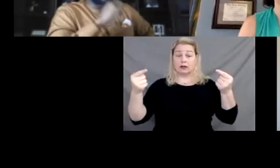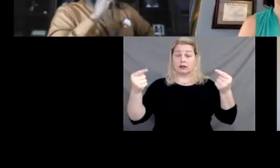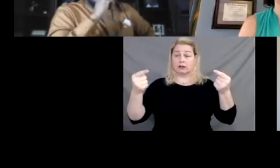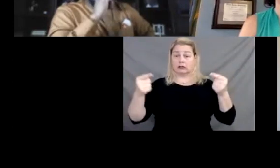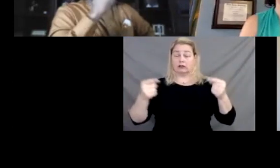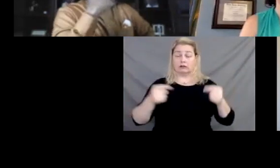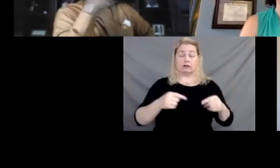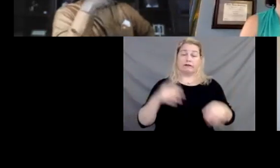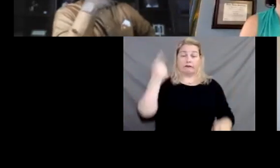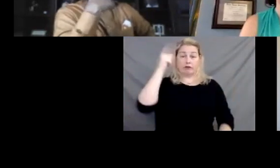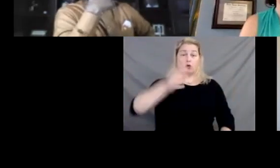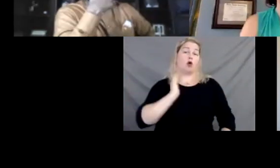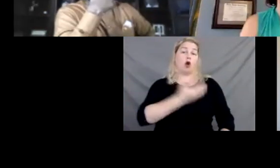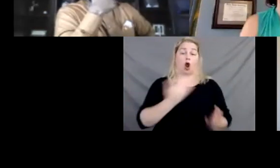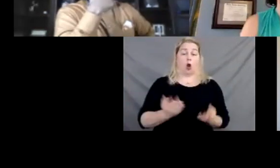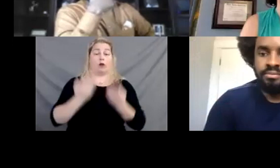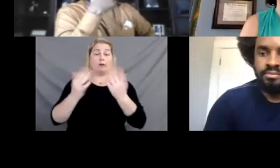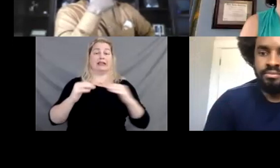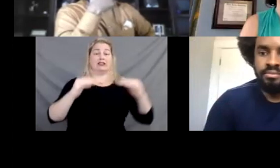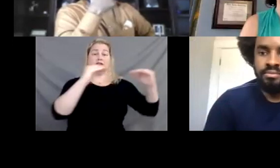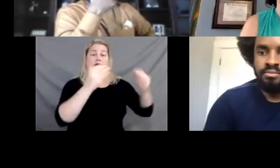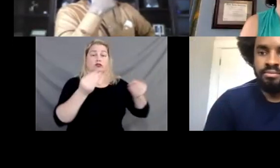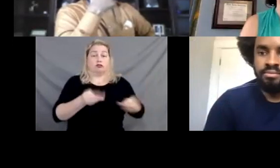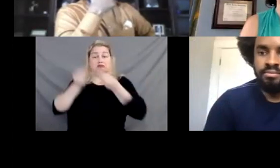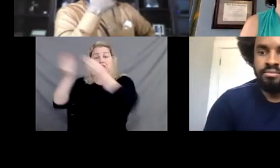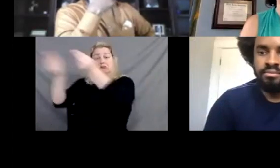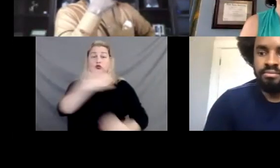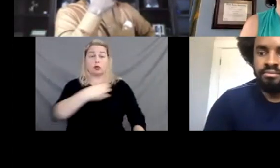advancing this out to the mayor?